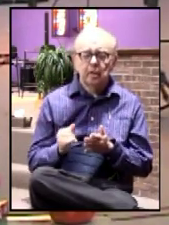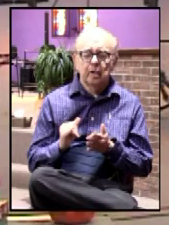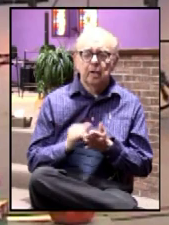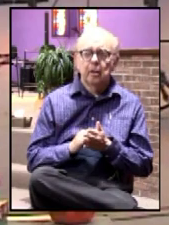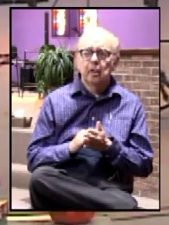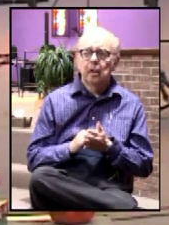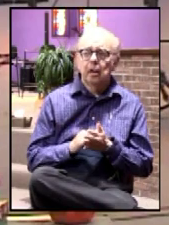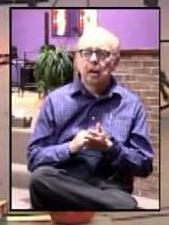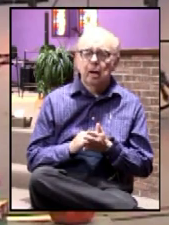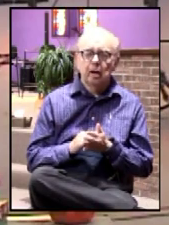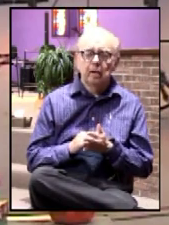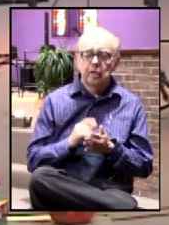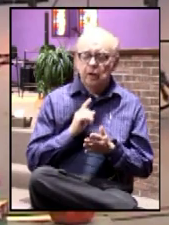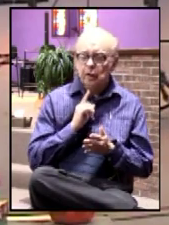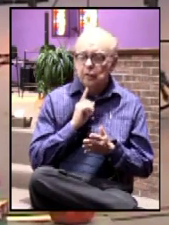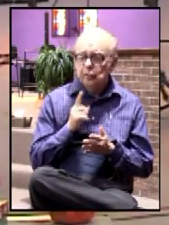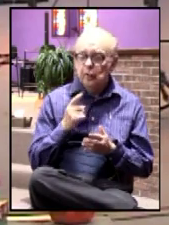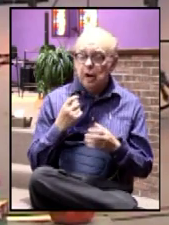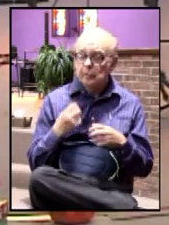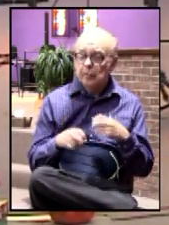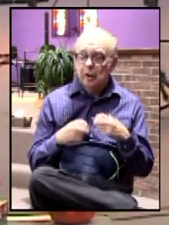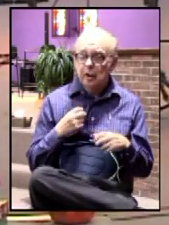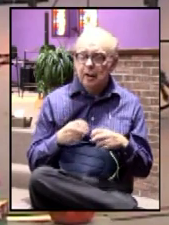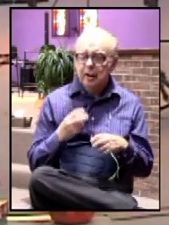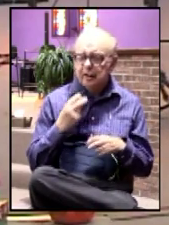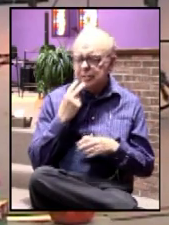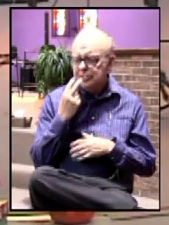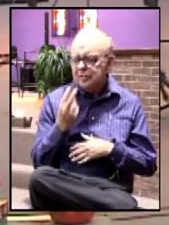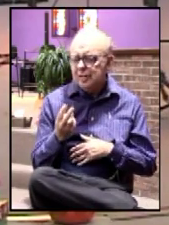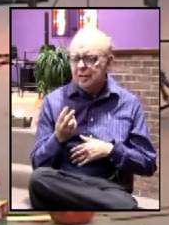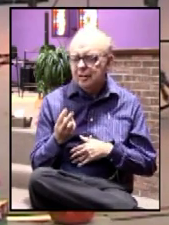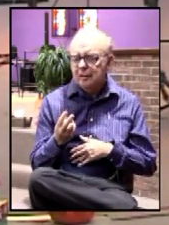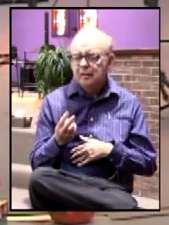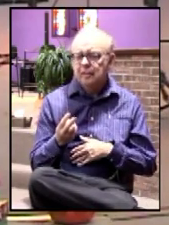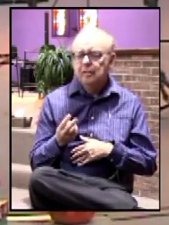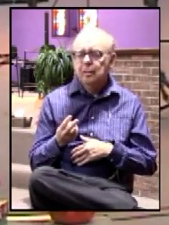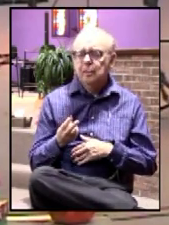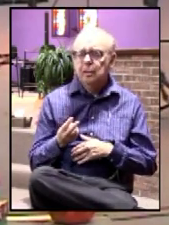because this is a problem. You see,